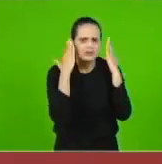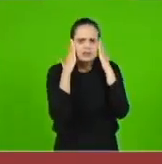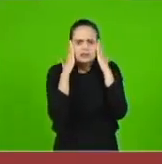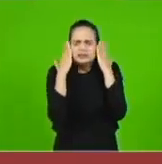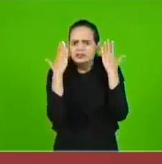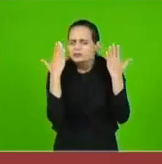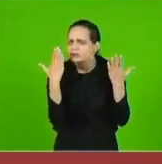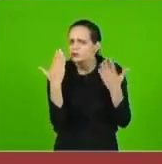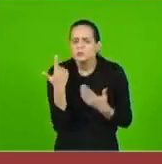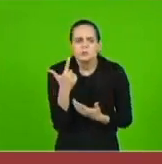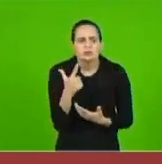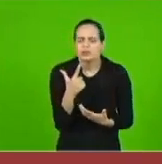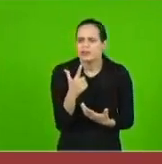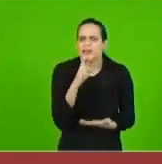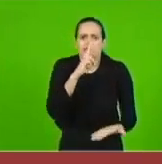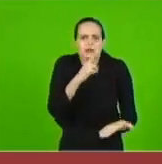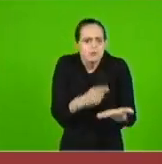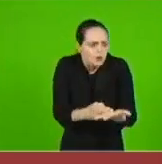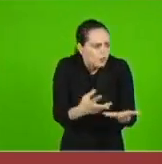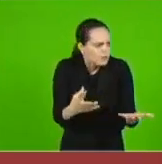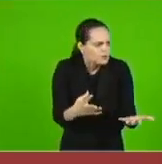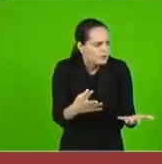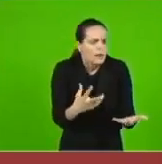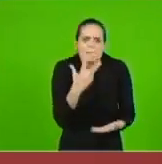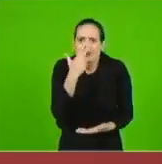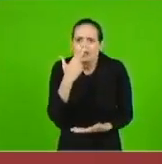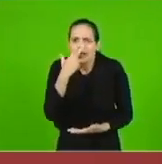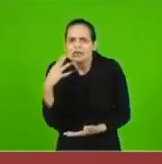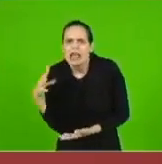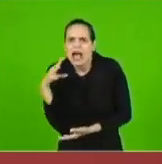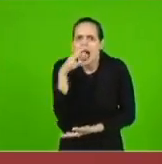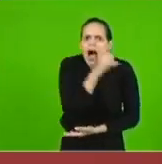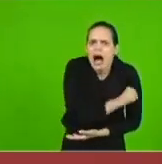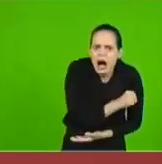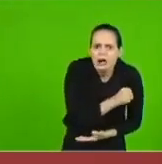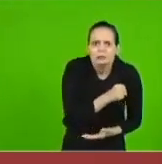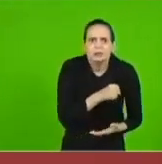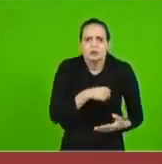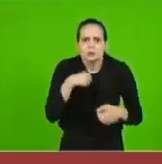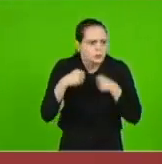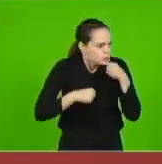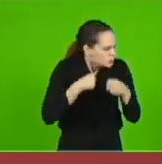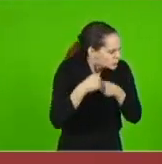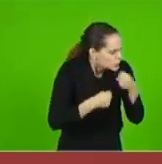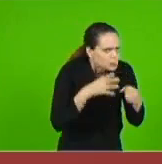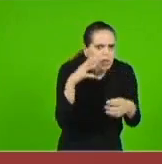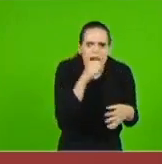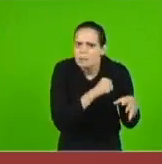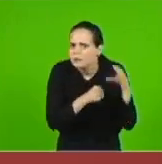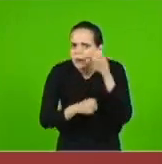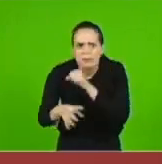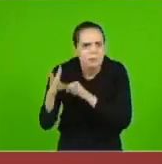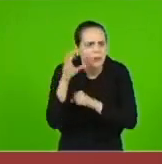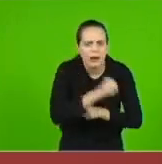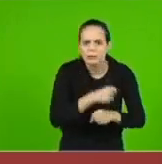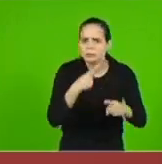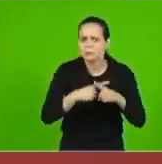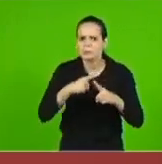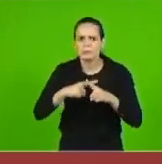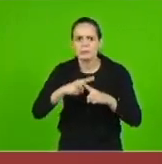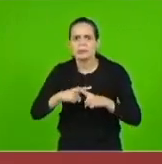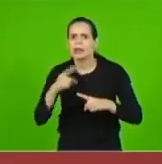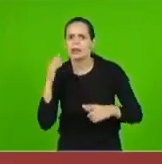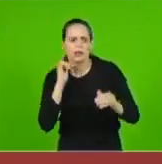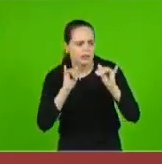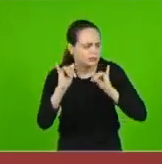very immediate and very quick. It seems like everything is going faster. It is because there are